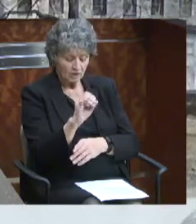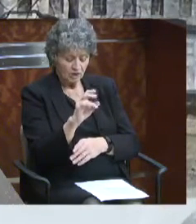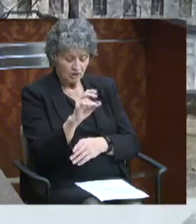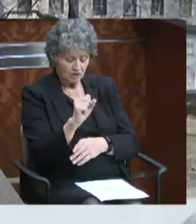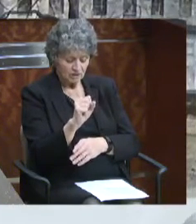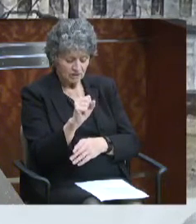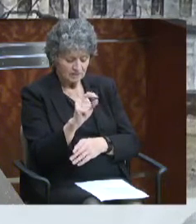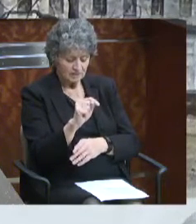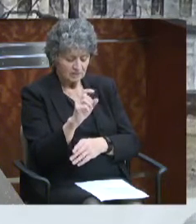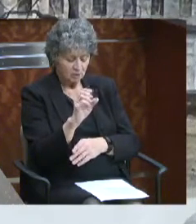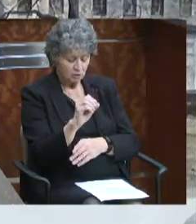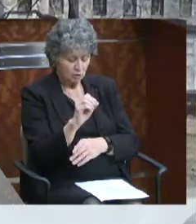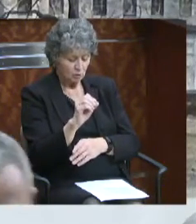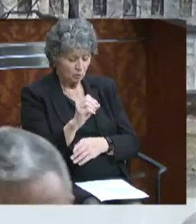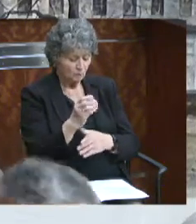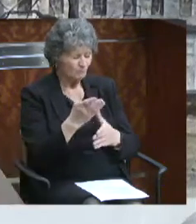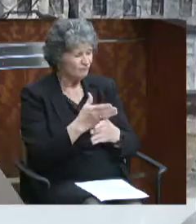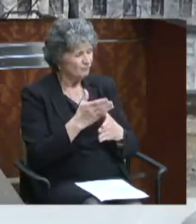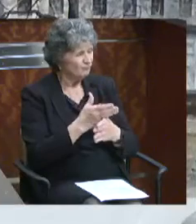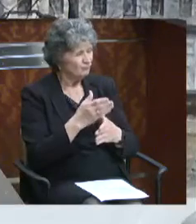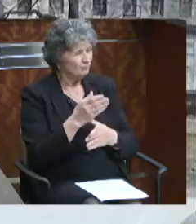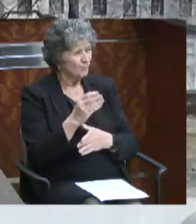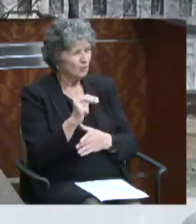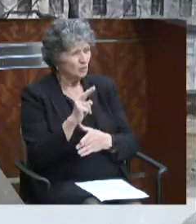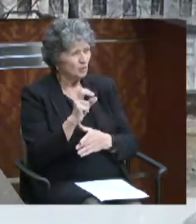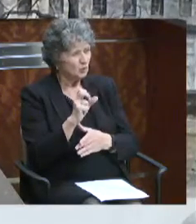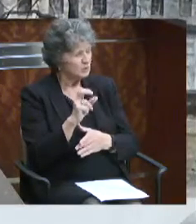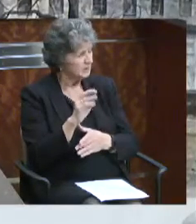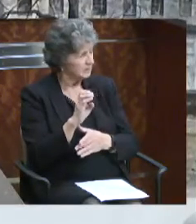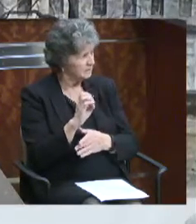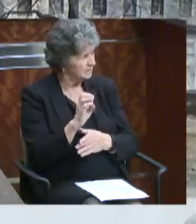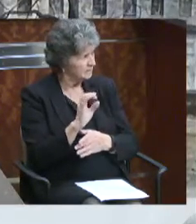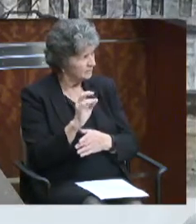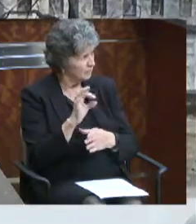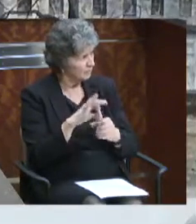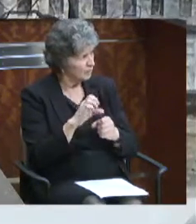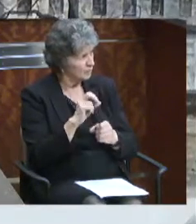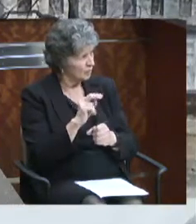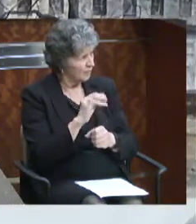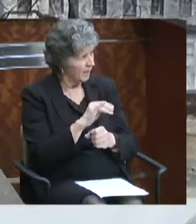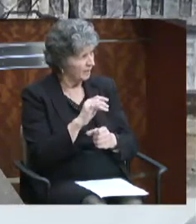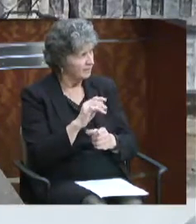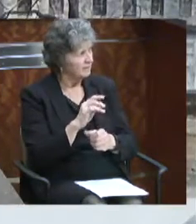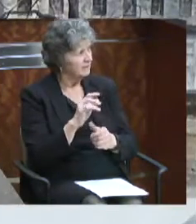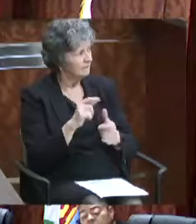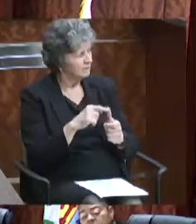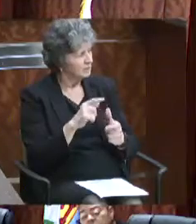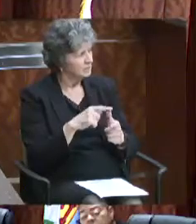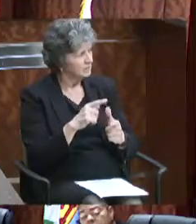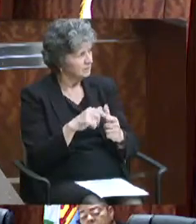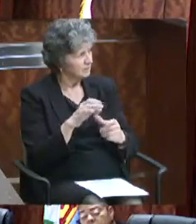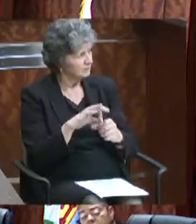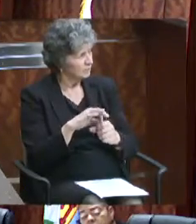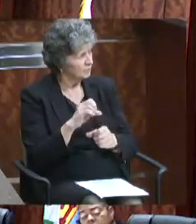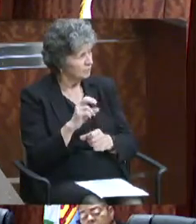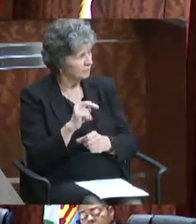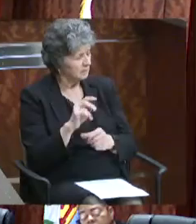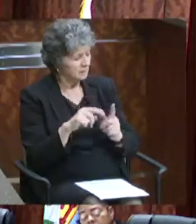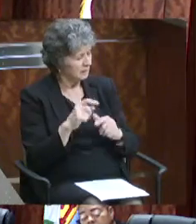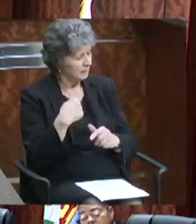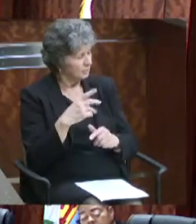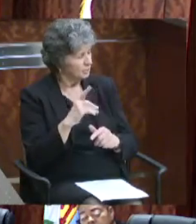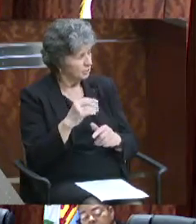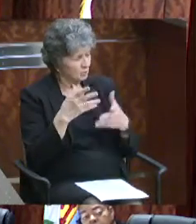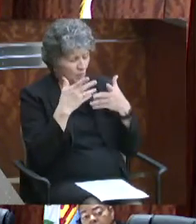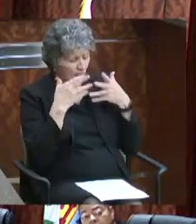make a motion to add them to the ordinance, vote on that, and then you can vote to adopt. Can we not do a friendly amendment as